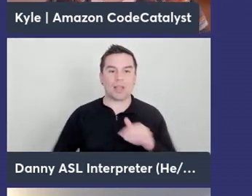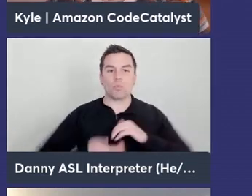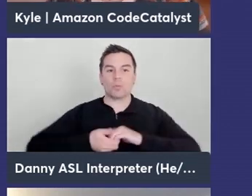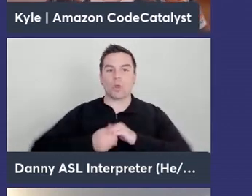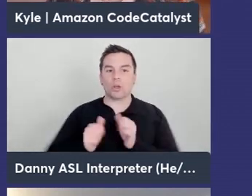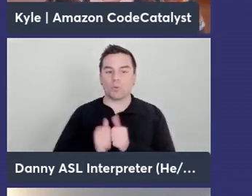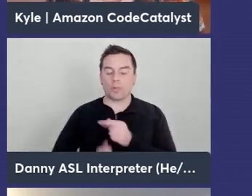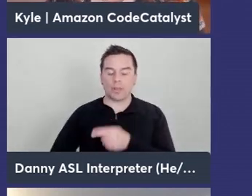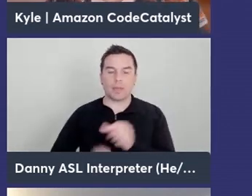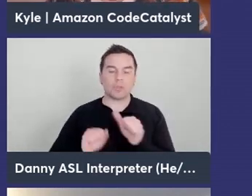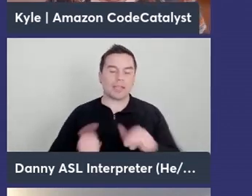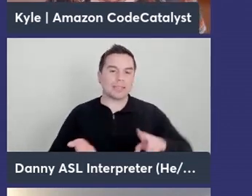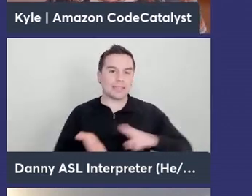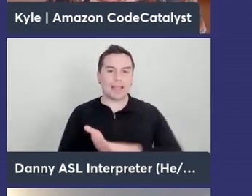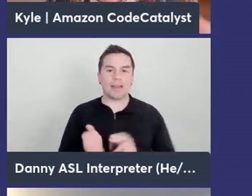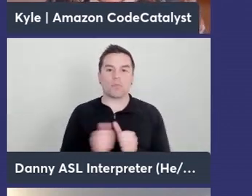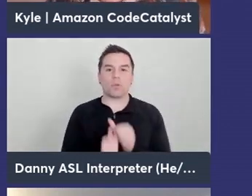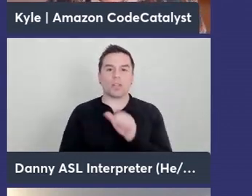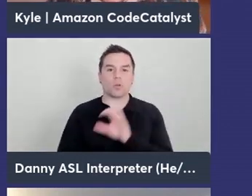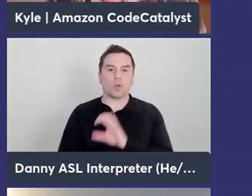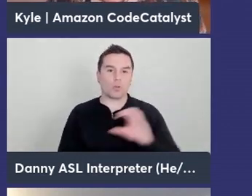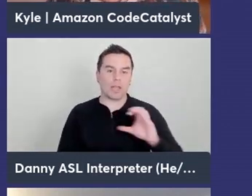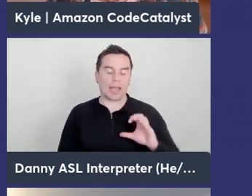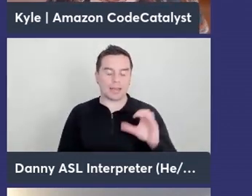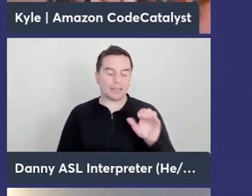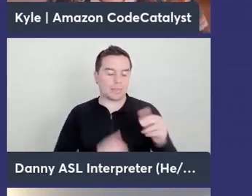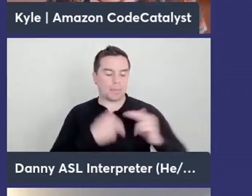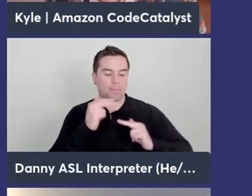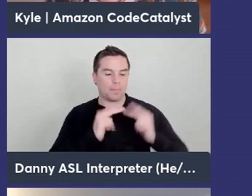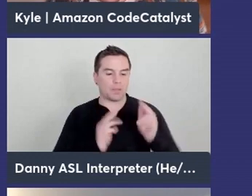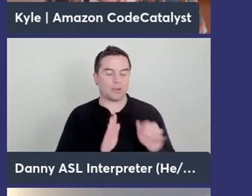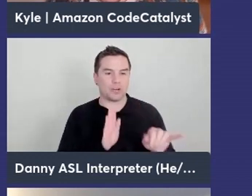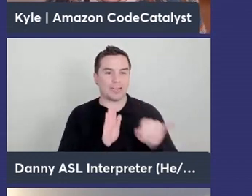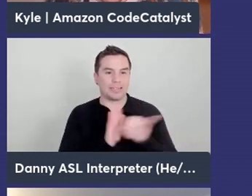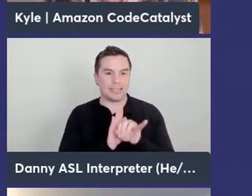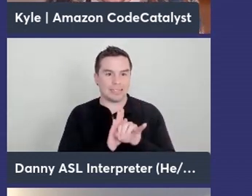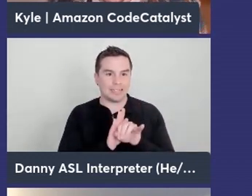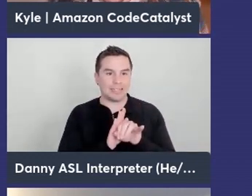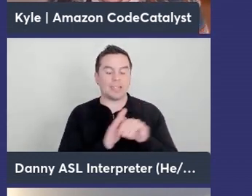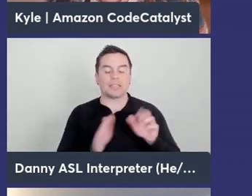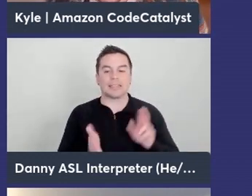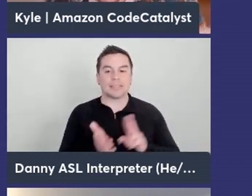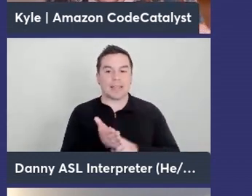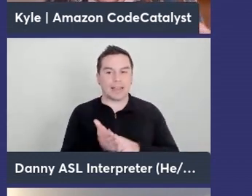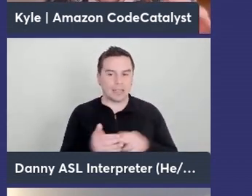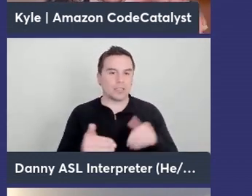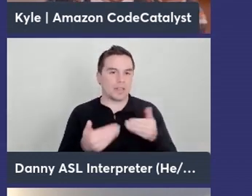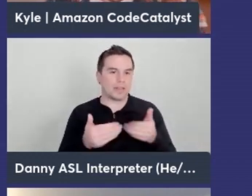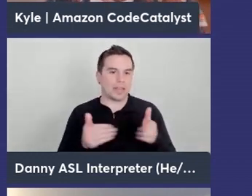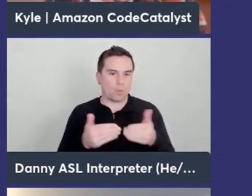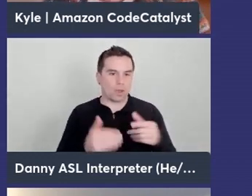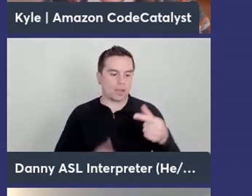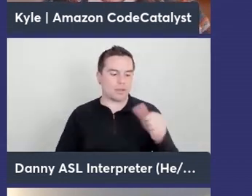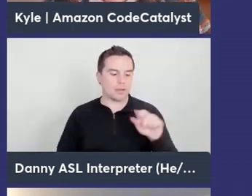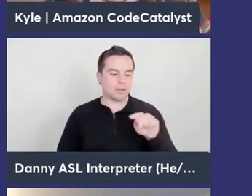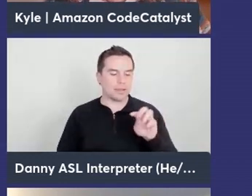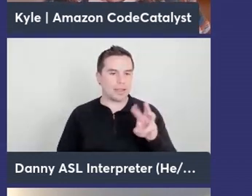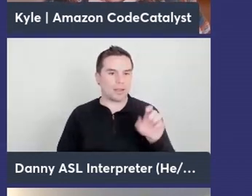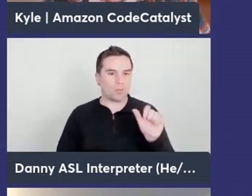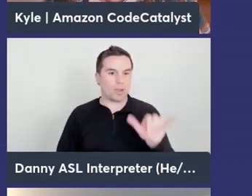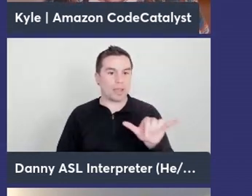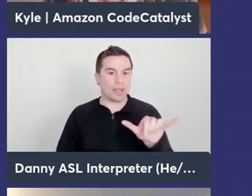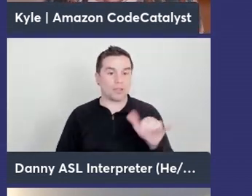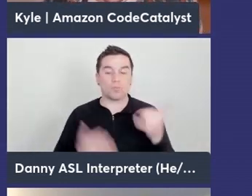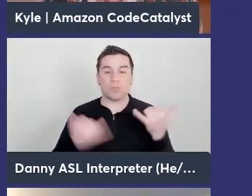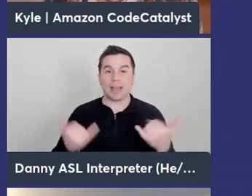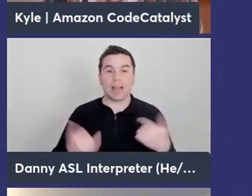your CodeCatalyst ID, your builder ID, into the gateway. So notice that I'm not even in the browser right now,